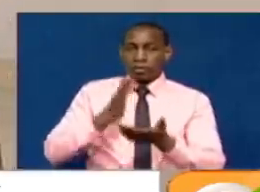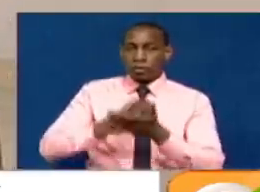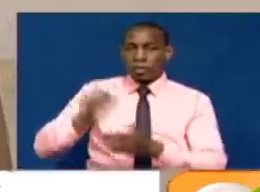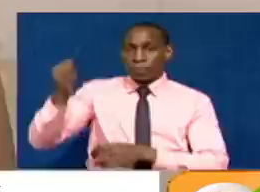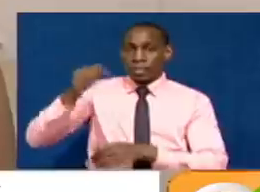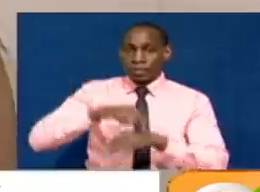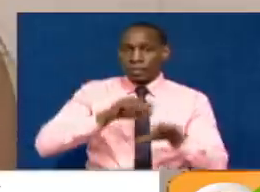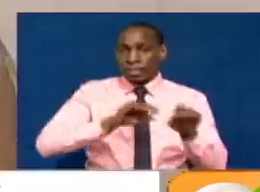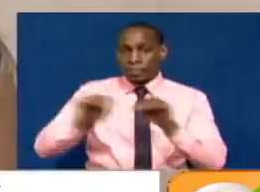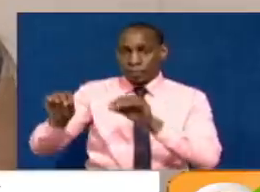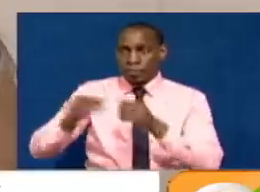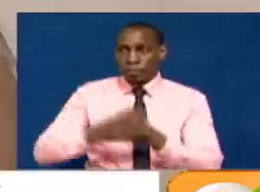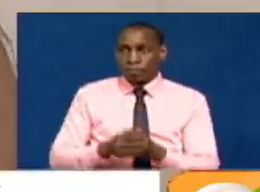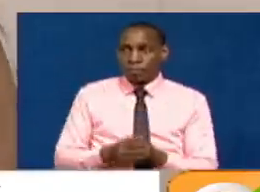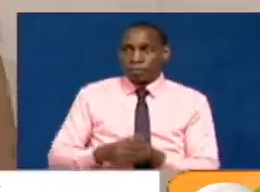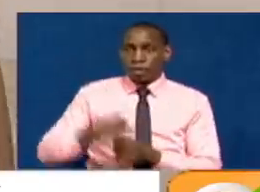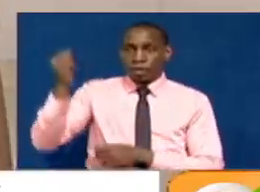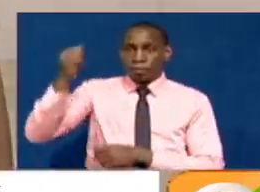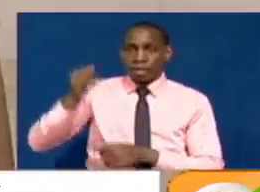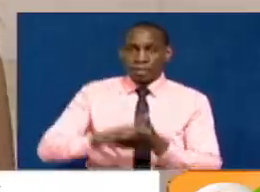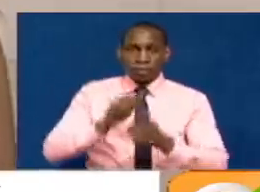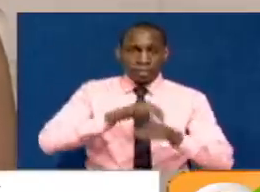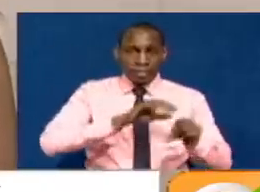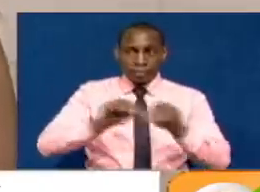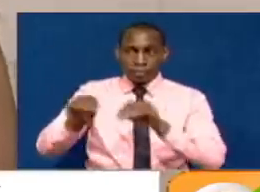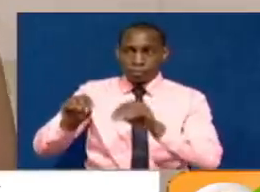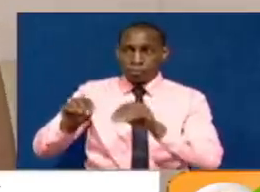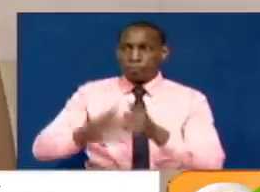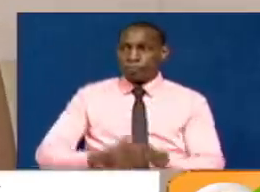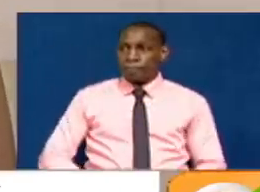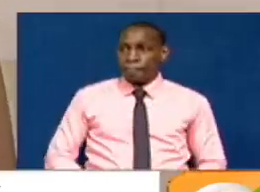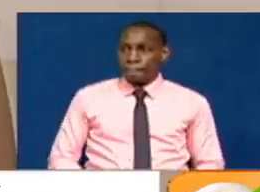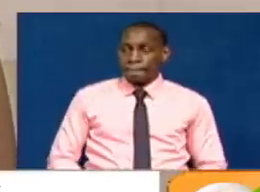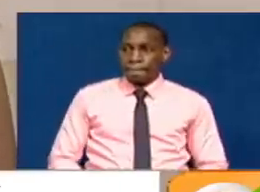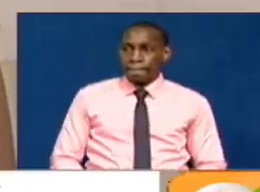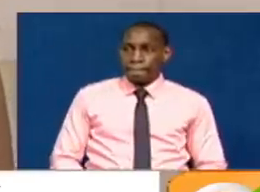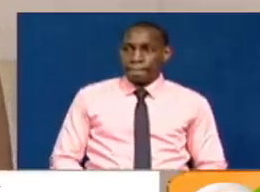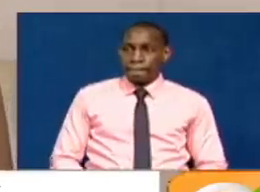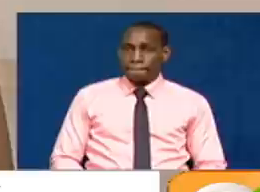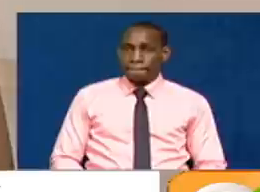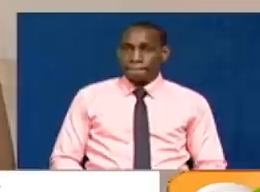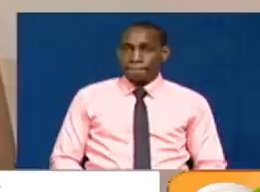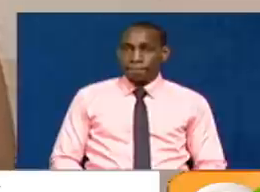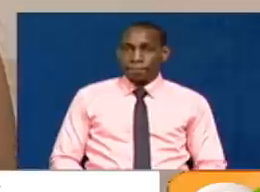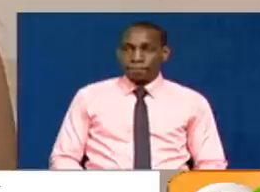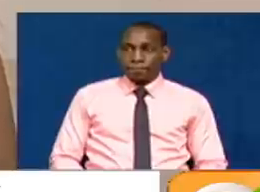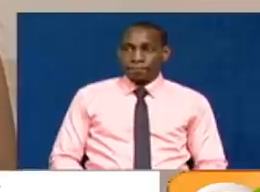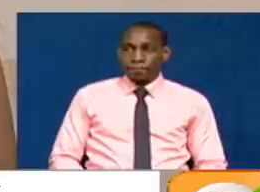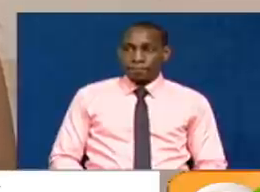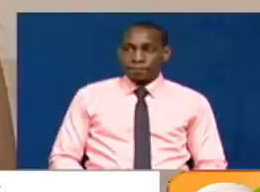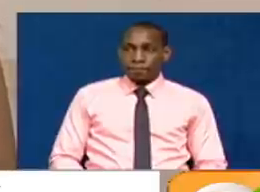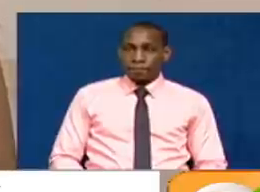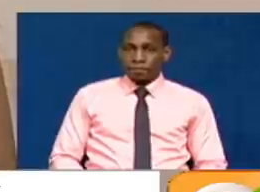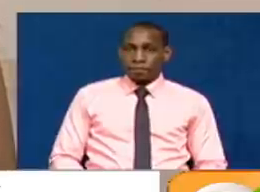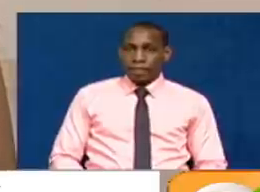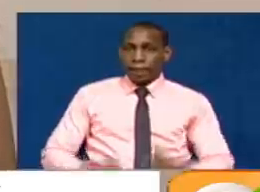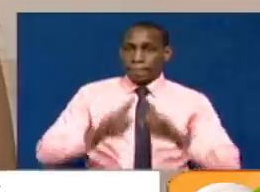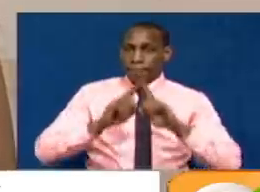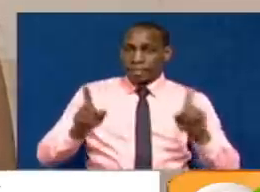season. The political window? Transfer window. Mm-hmm. Clearly, these sports terms are not my thing,